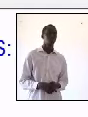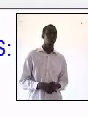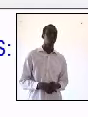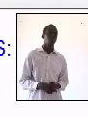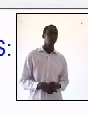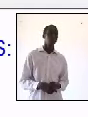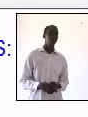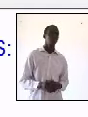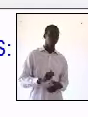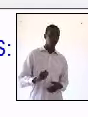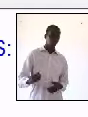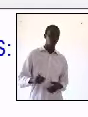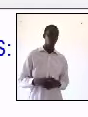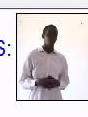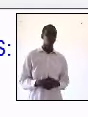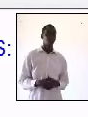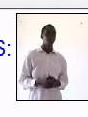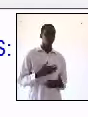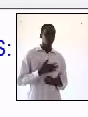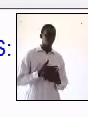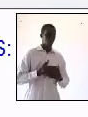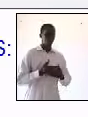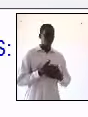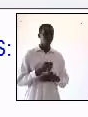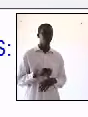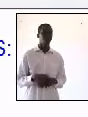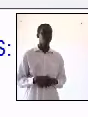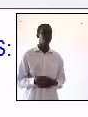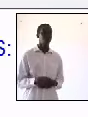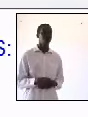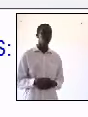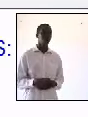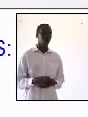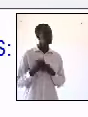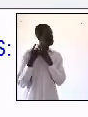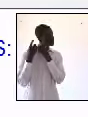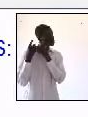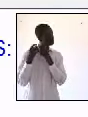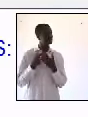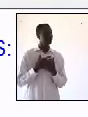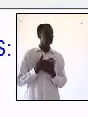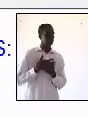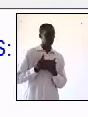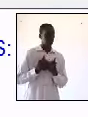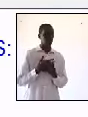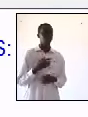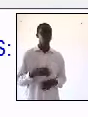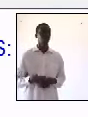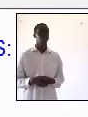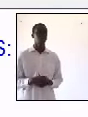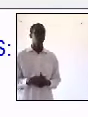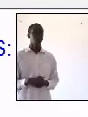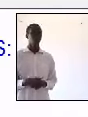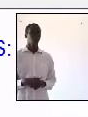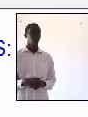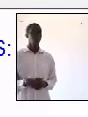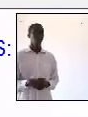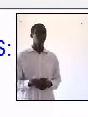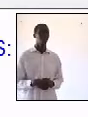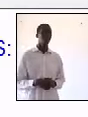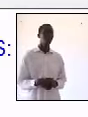exercise. And all of us, we have to pick our pens. So you write. Dancing. When music is being